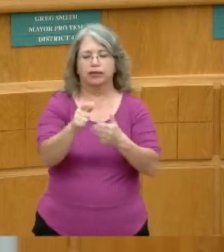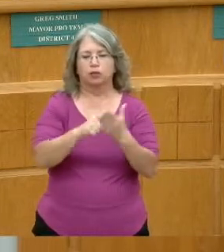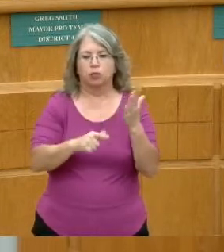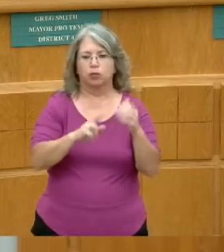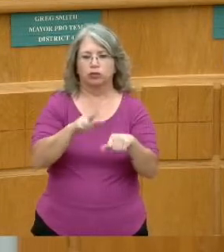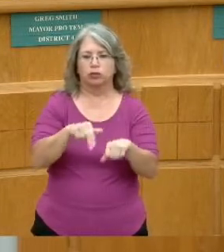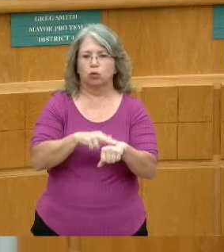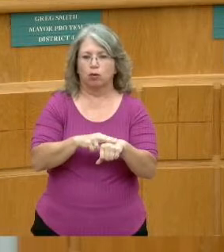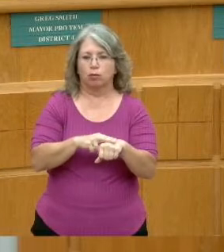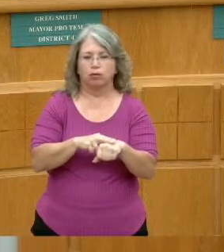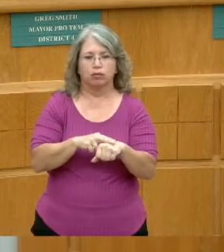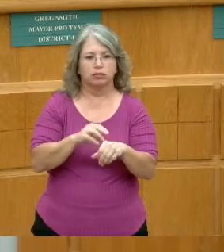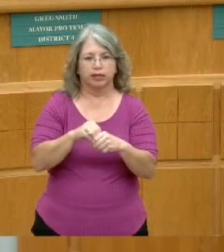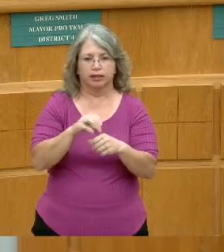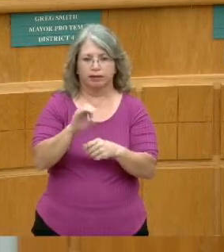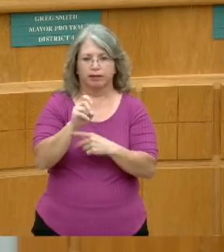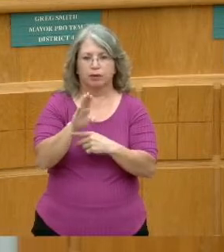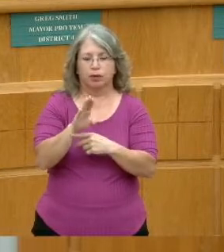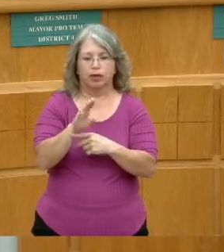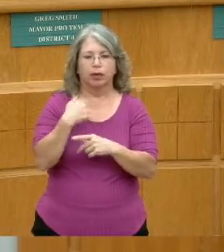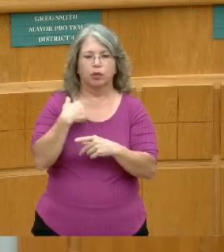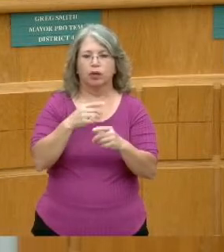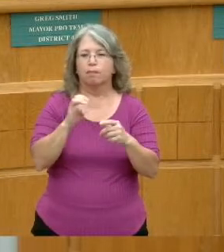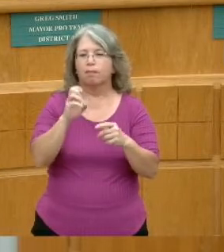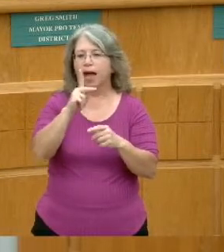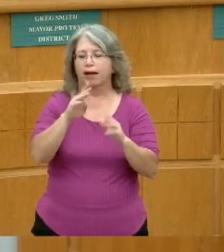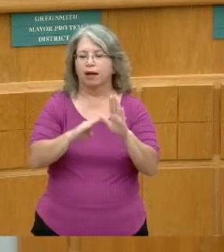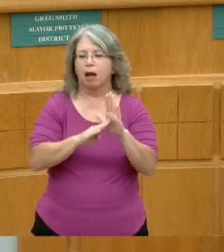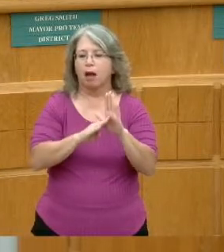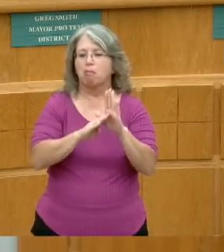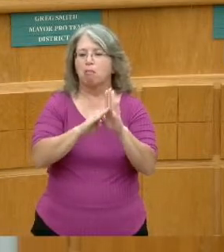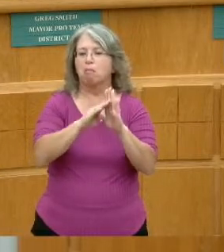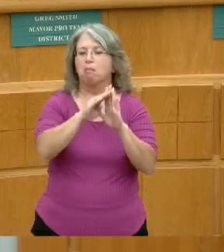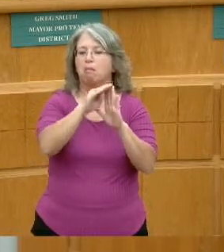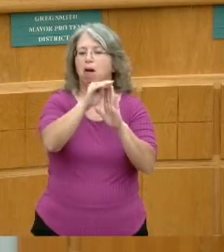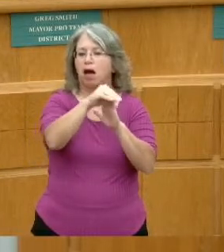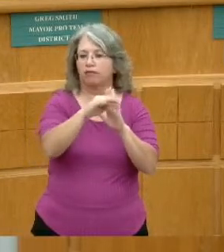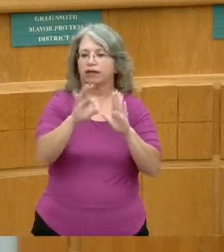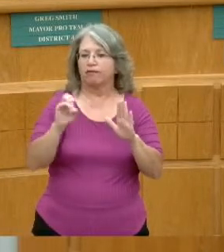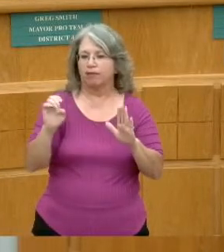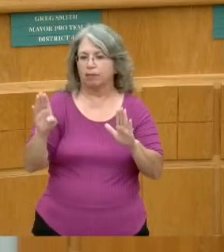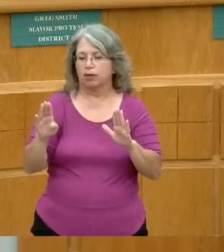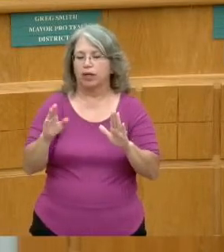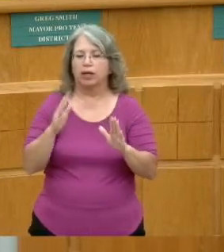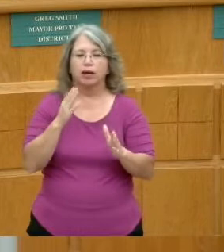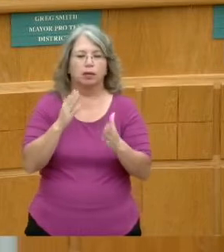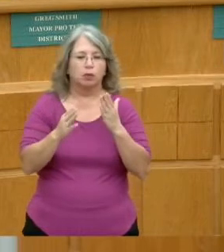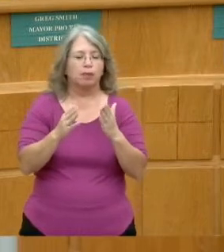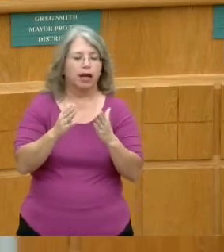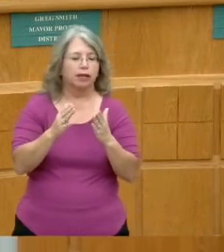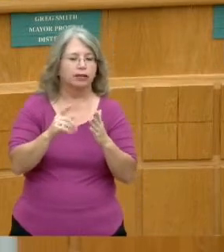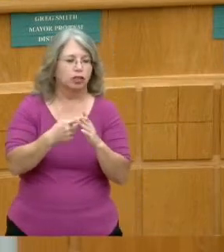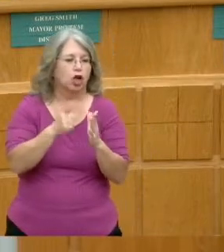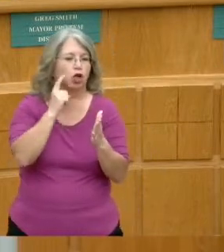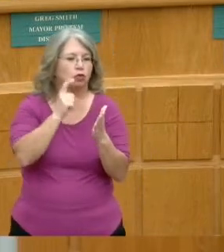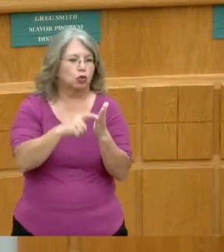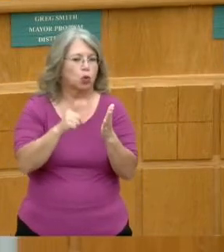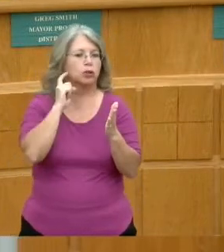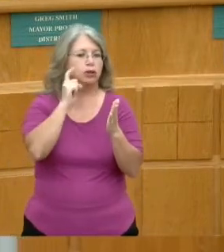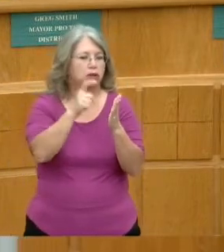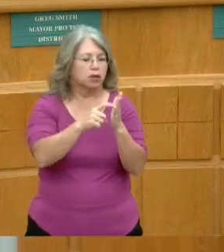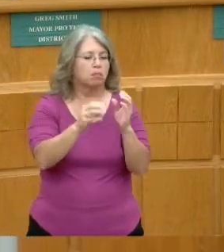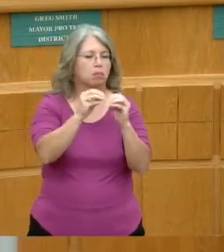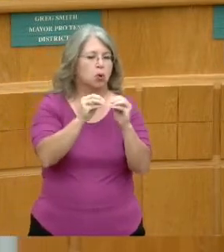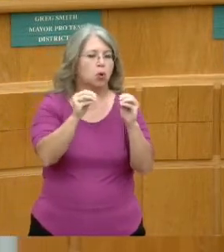hotel foot traffic, and we're now above that on average. And so, like I said, we might expect to see a trend like that continue because